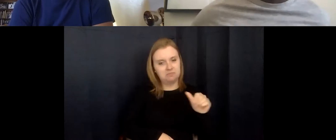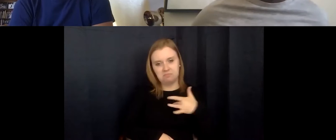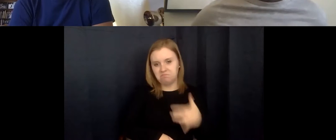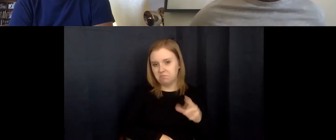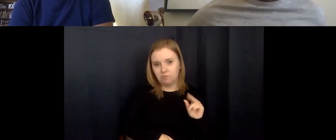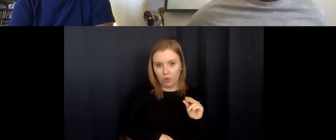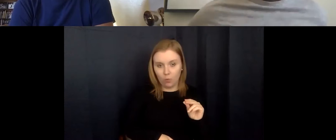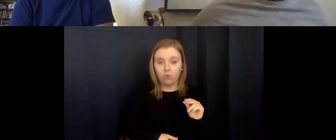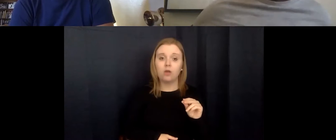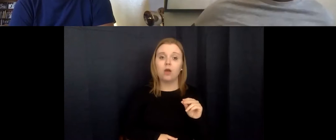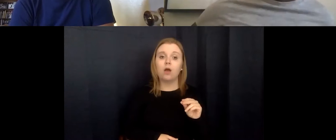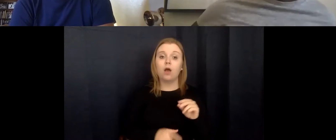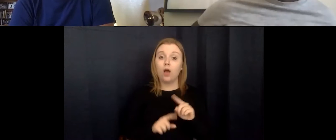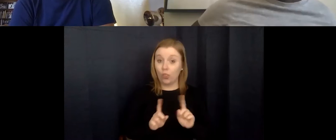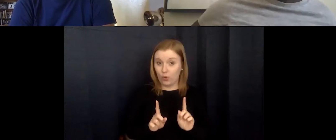although